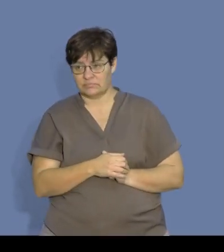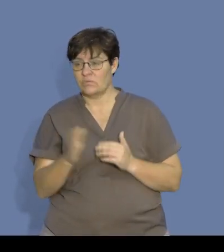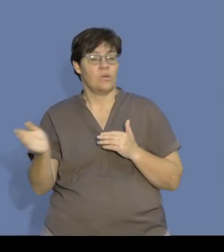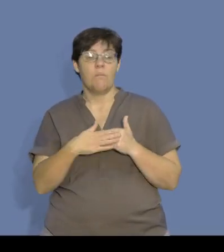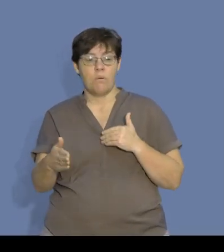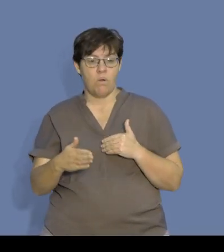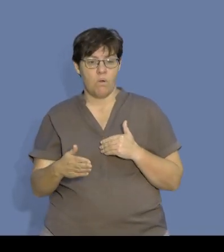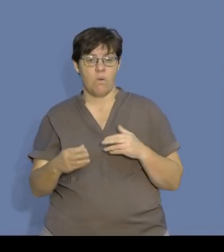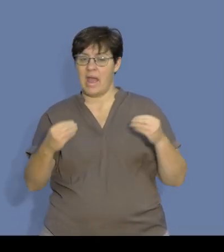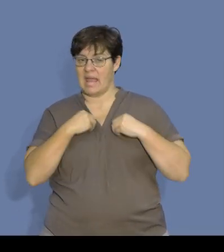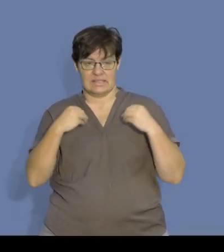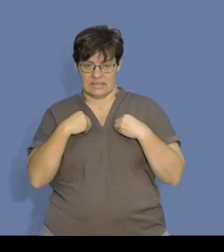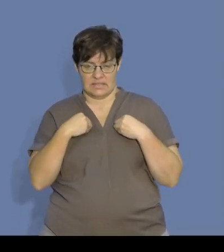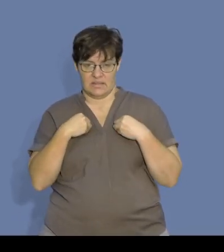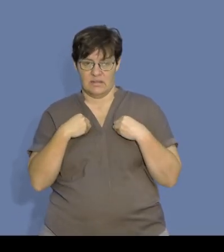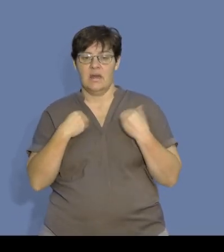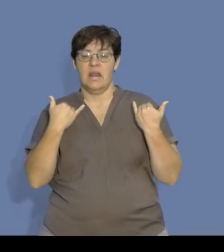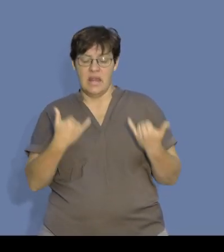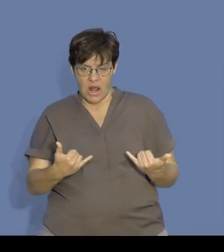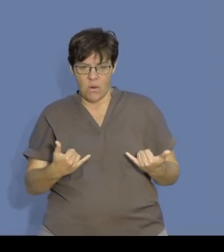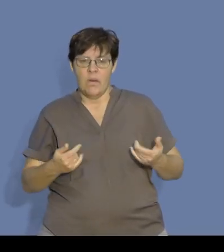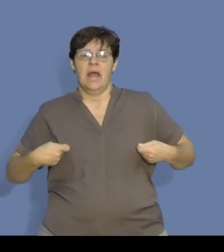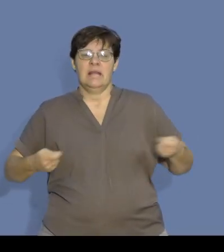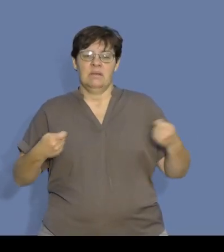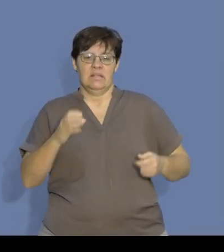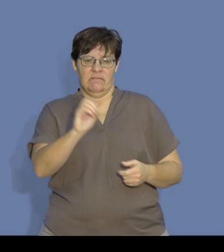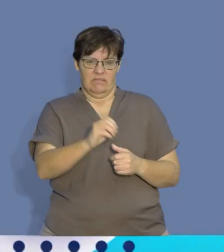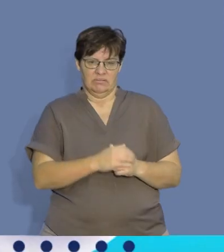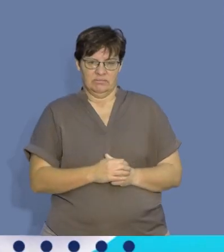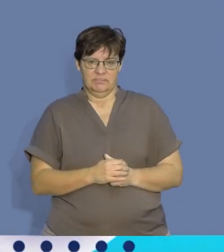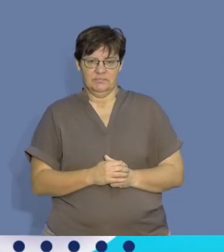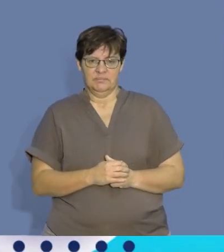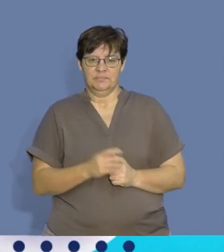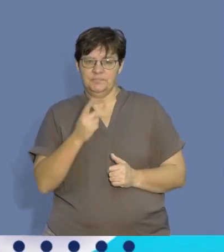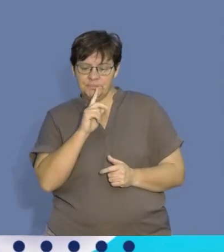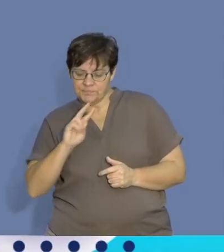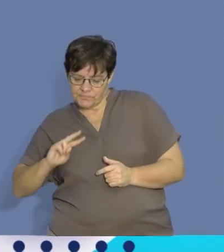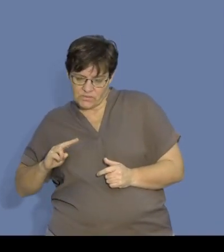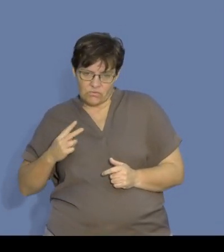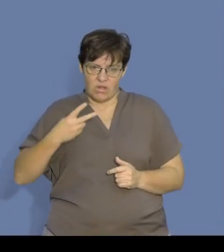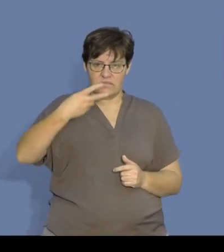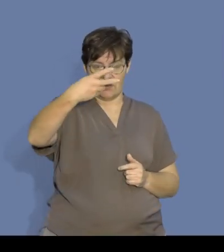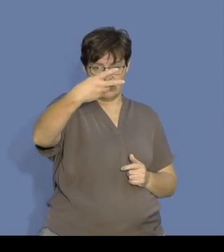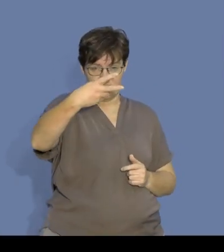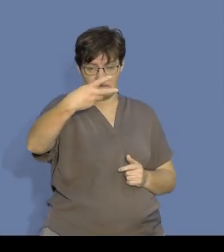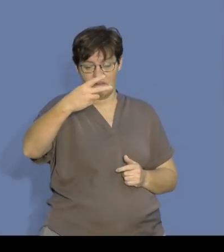no longer going to be an asset, make it an expense. So we have to transfer